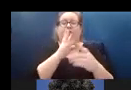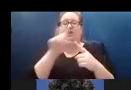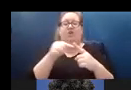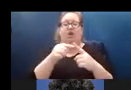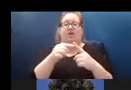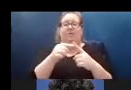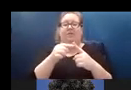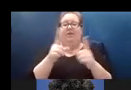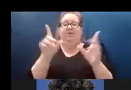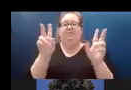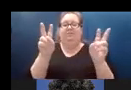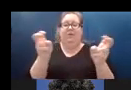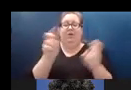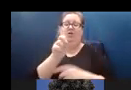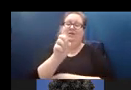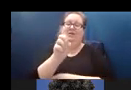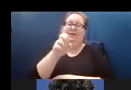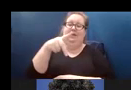departure points.